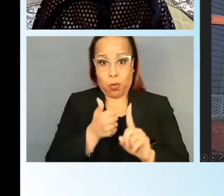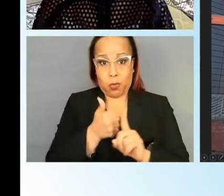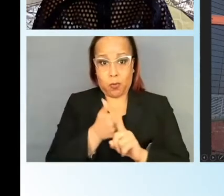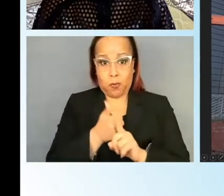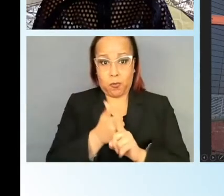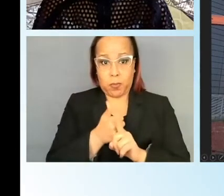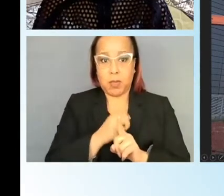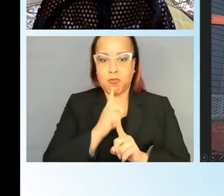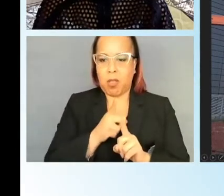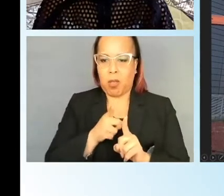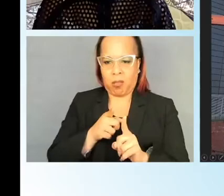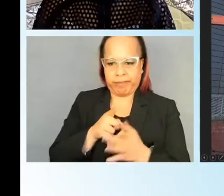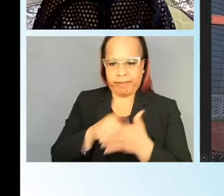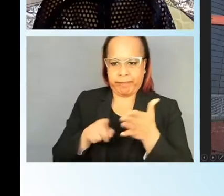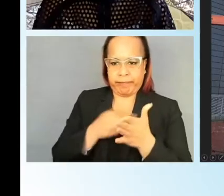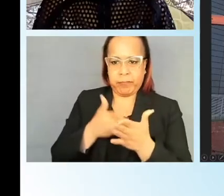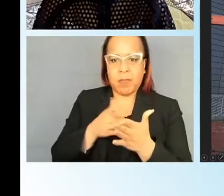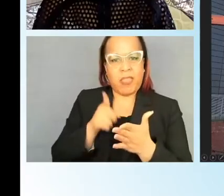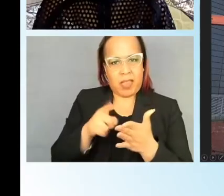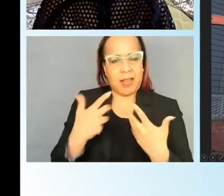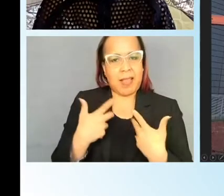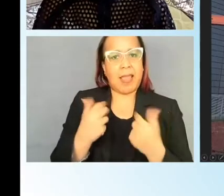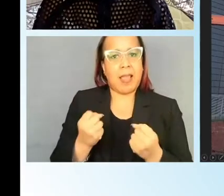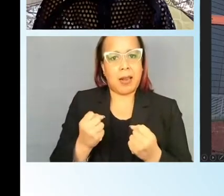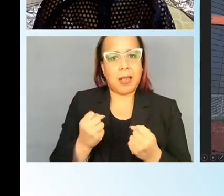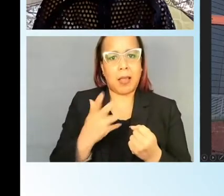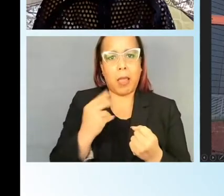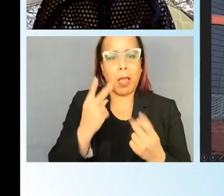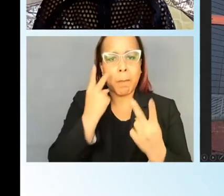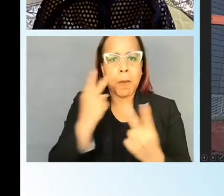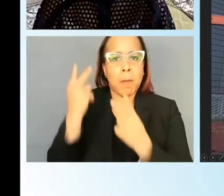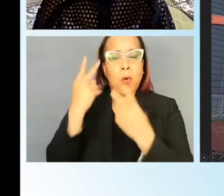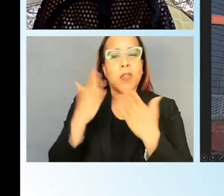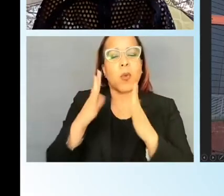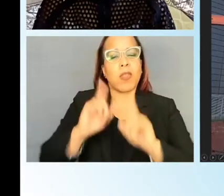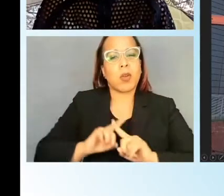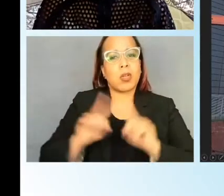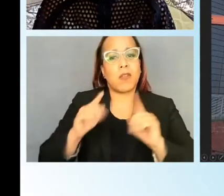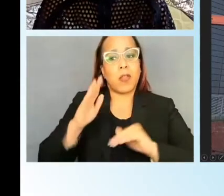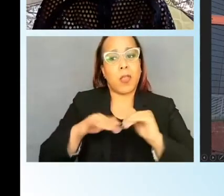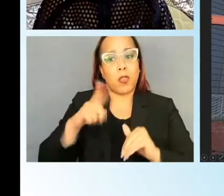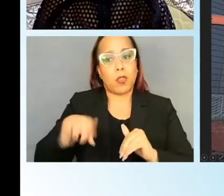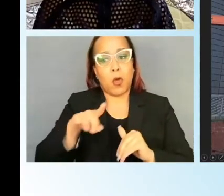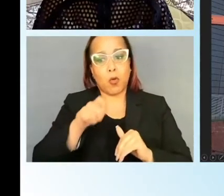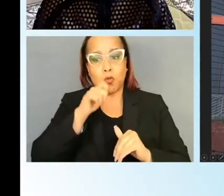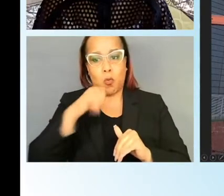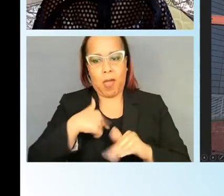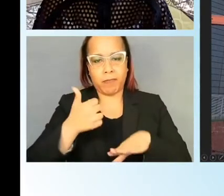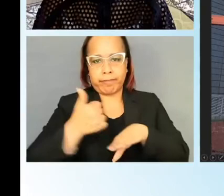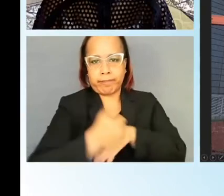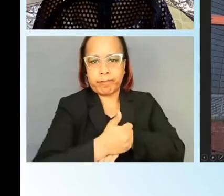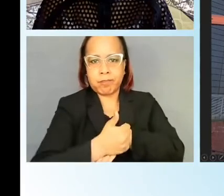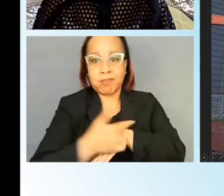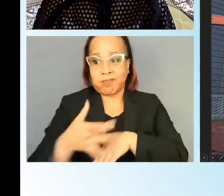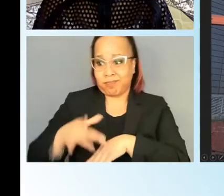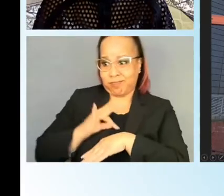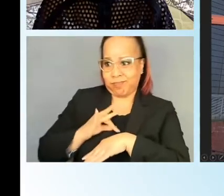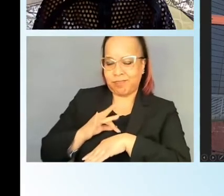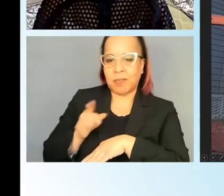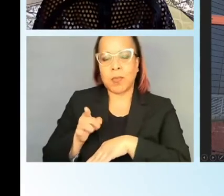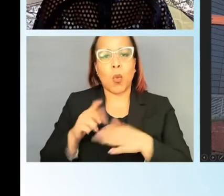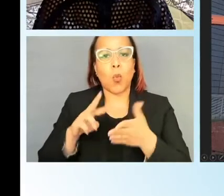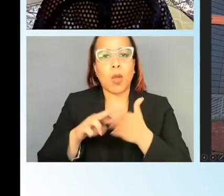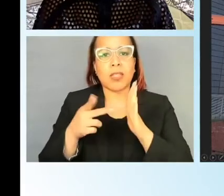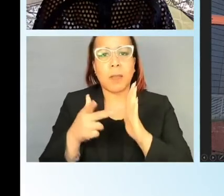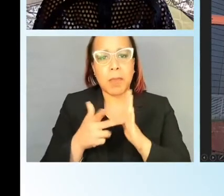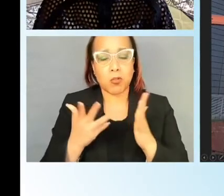against also need healing and memorials in ways that are very different than those who have been the perpetrators. And so what does it mean to move